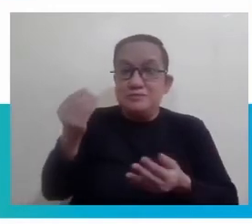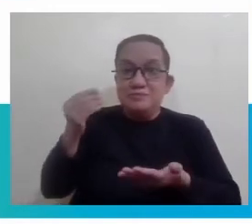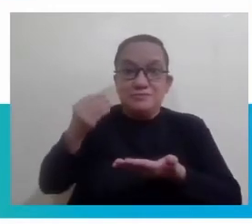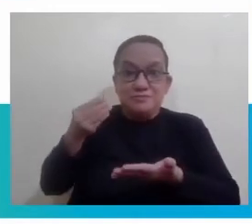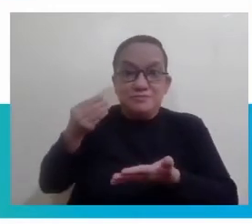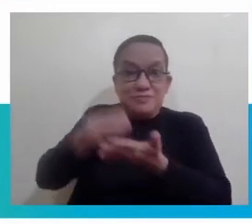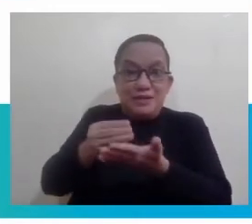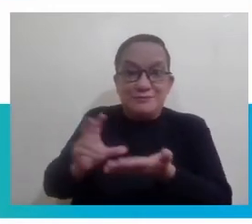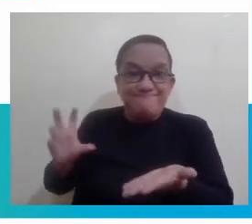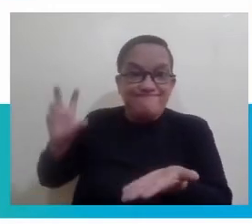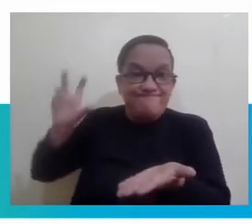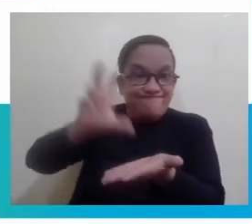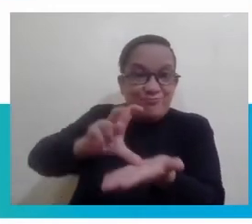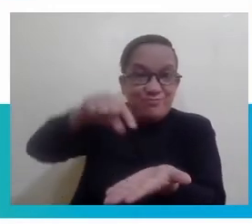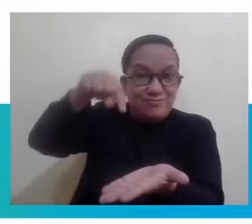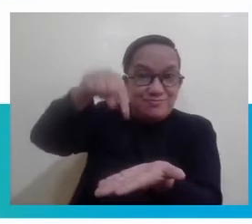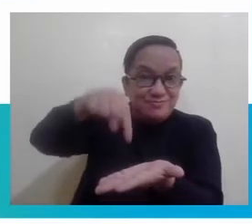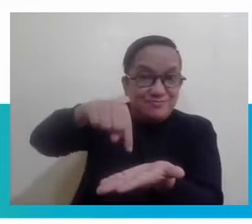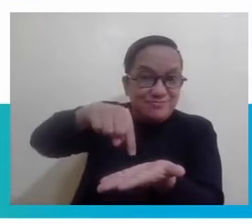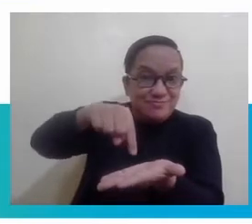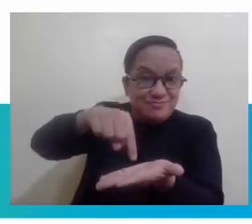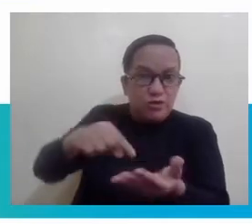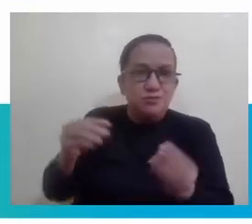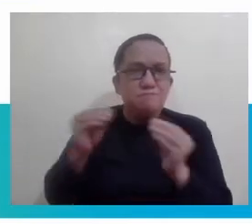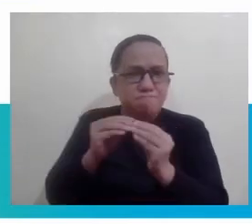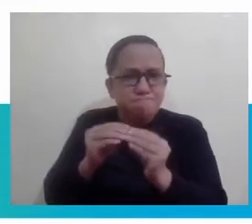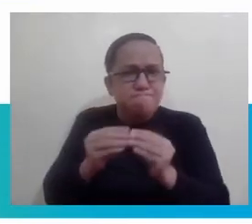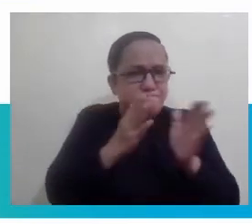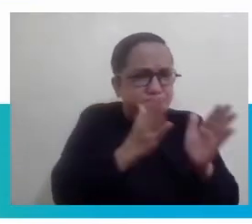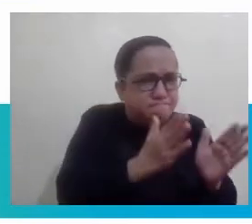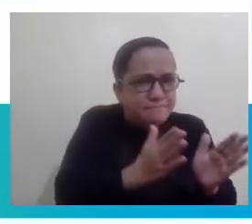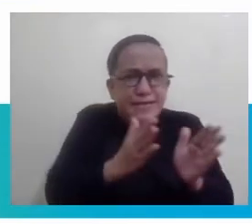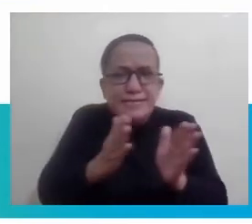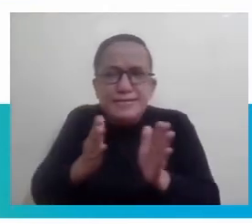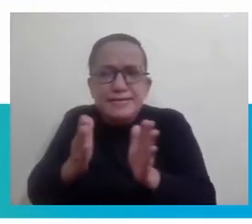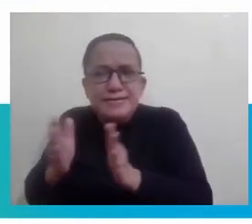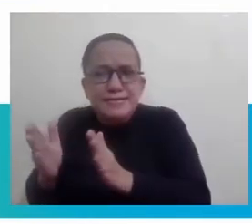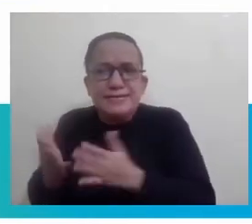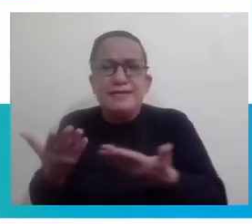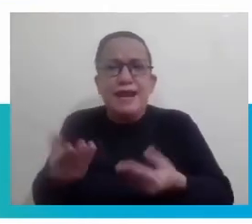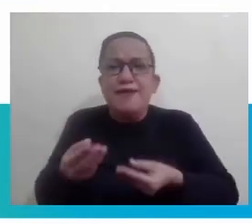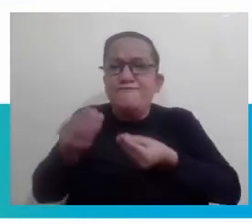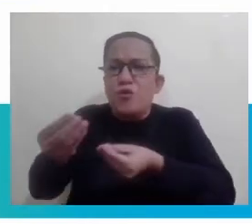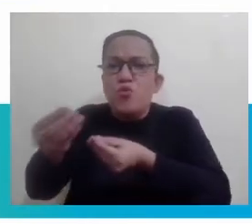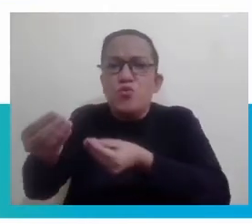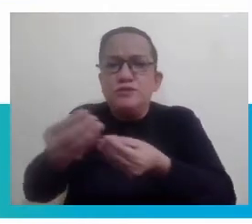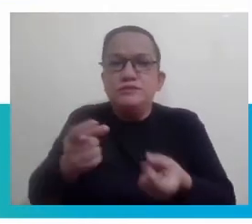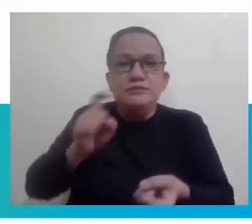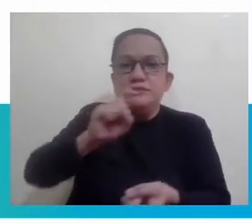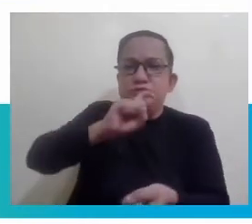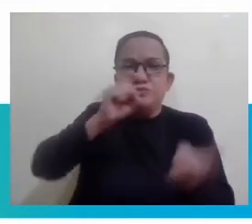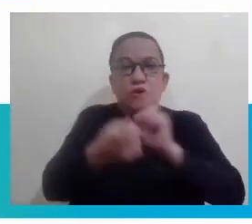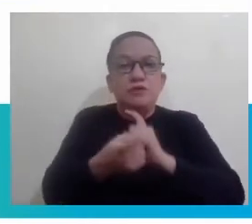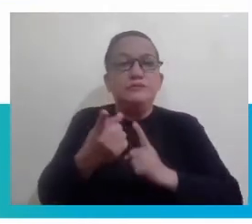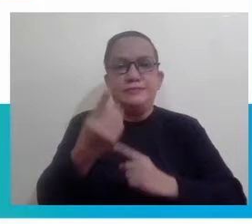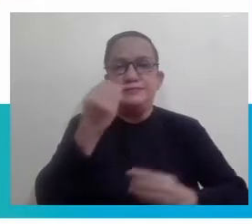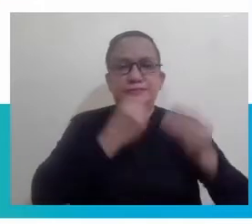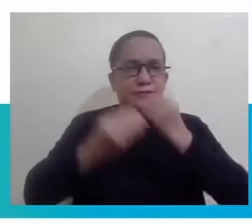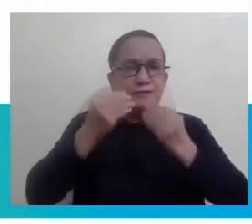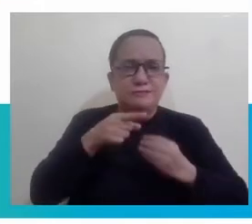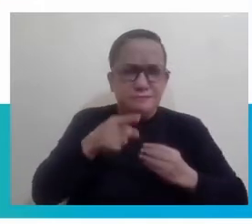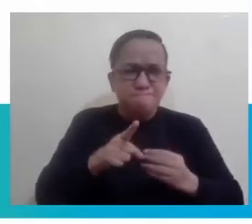development financing to move from feeding to nourishing and using aquatic foods as